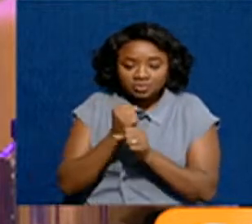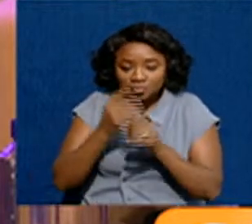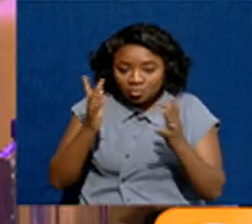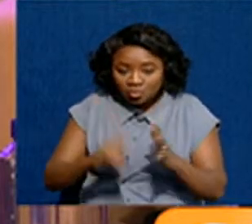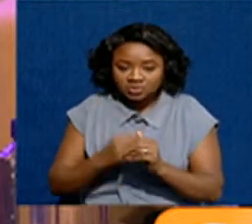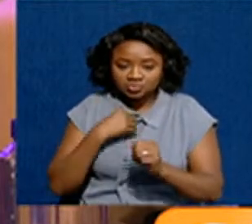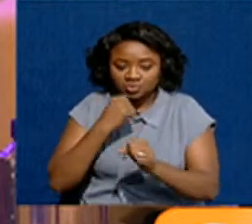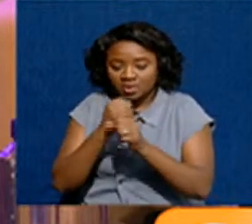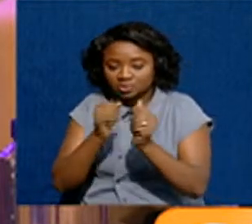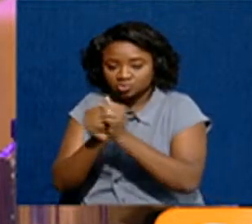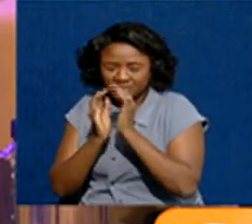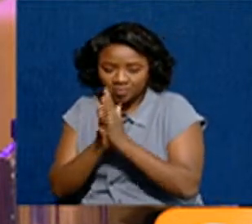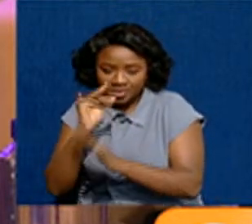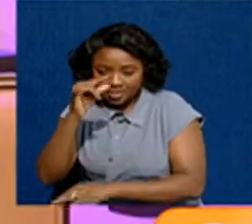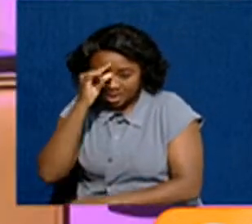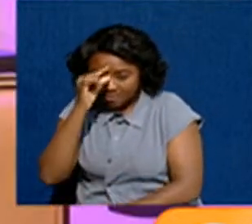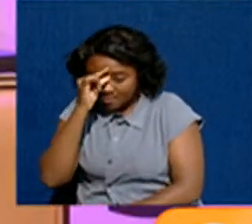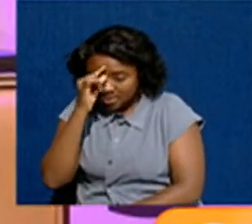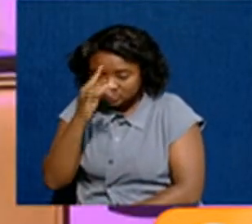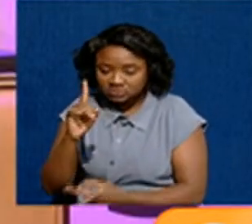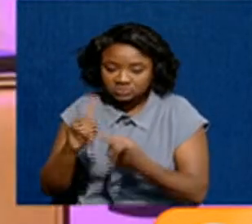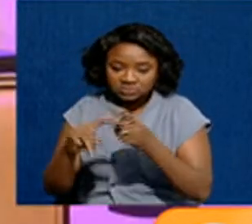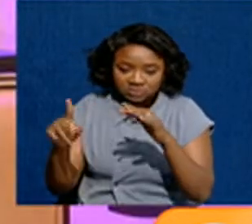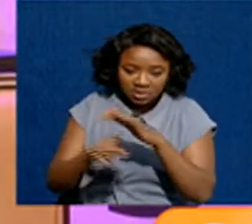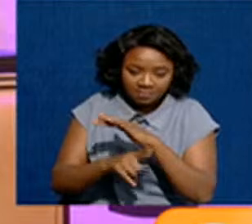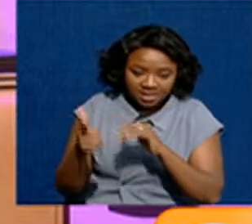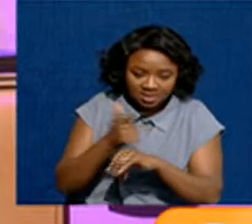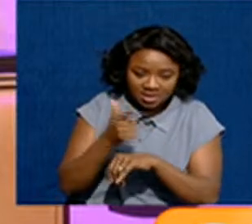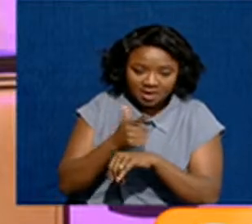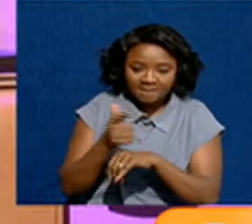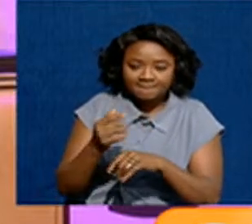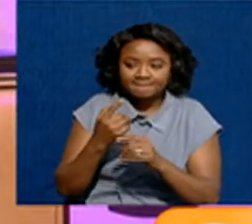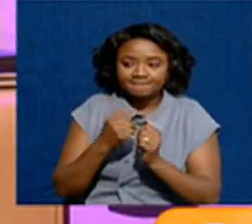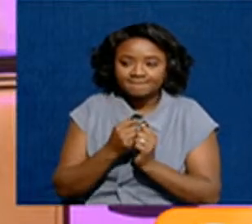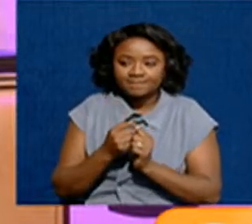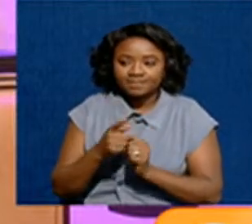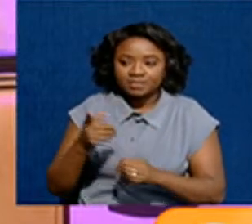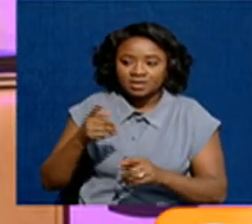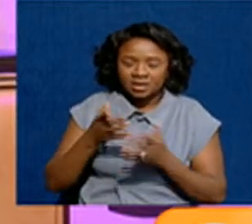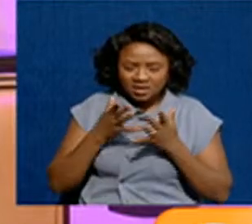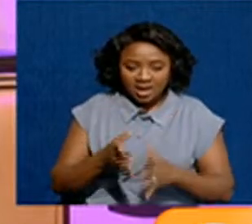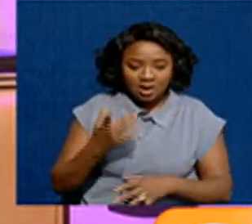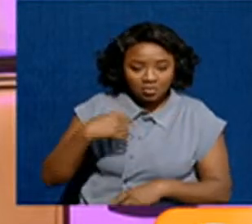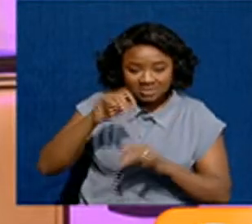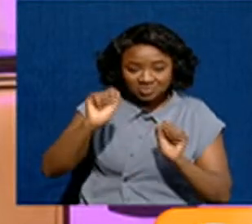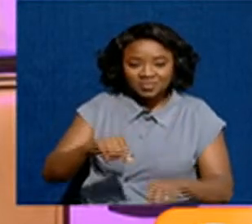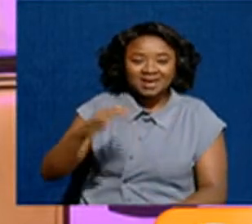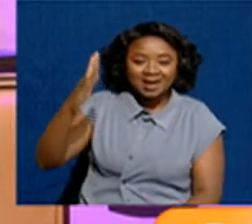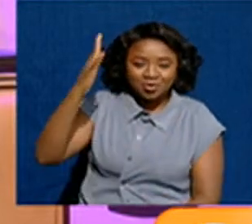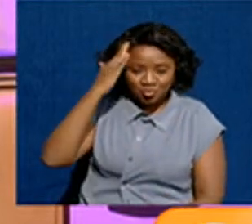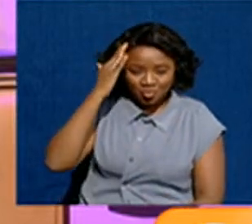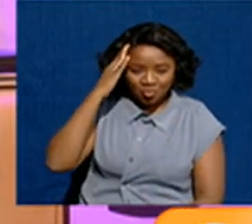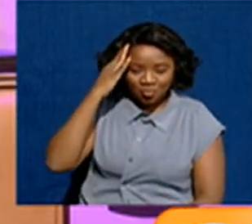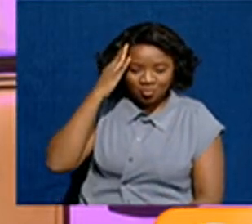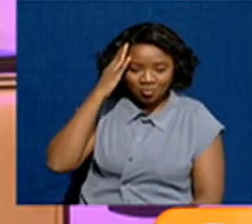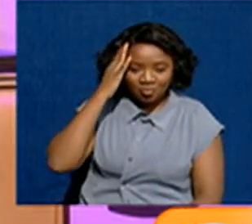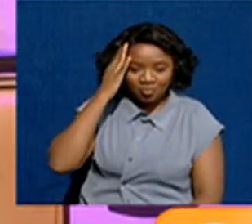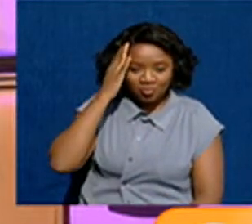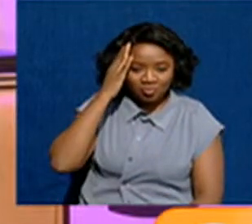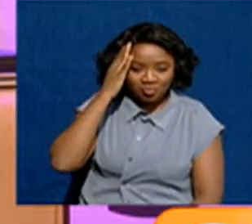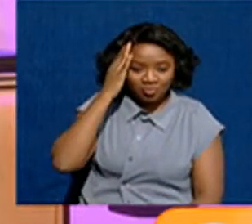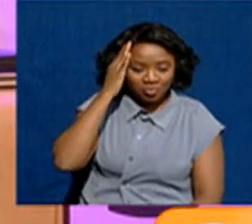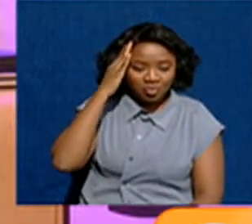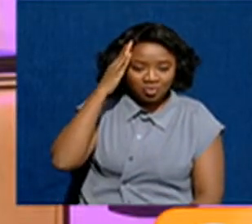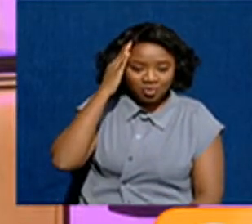with associations, we work with media. We've gone a step further where we can actually identify the genes that increase your chances of getting